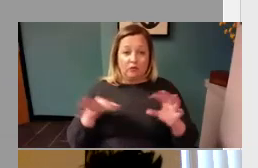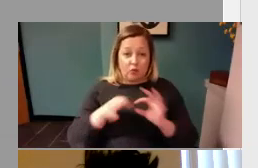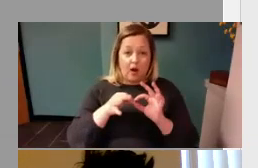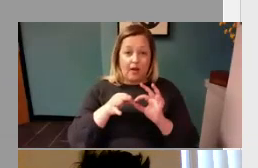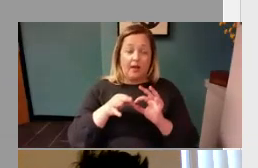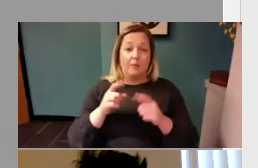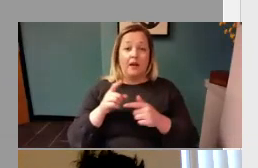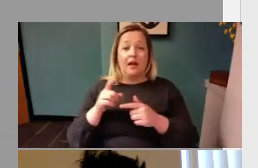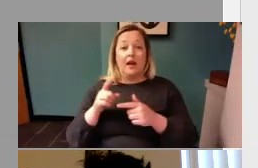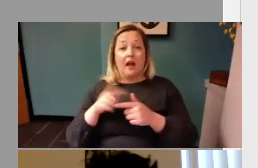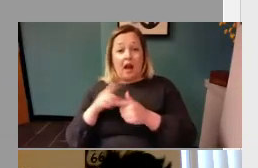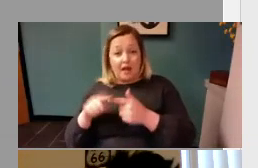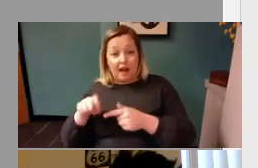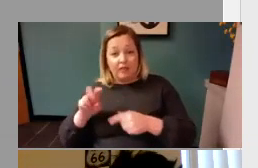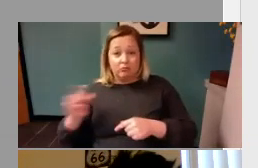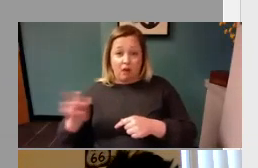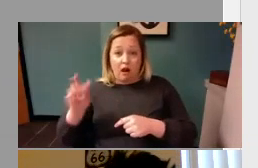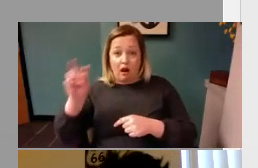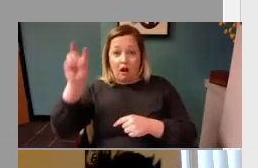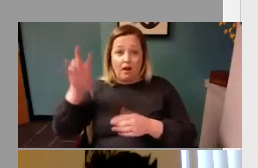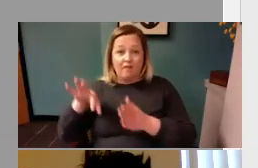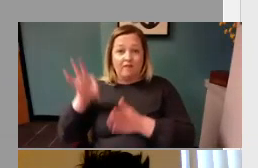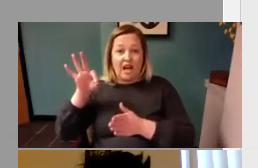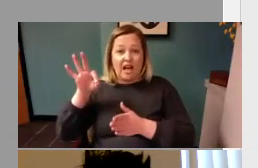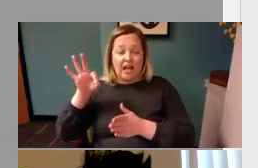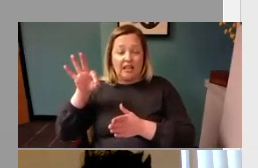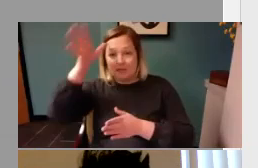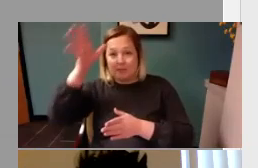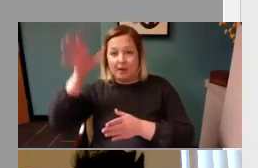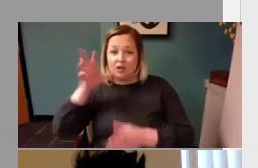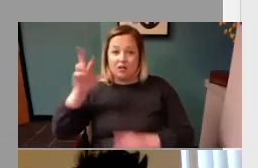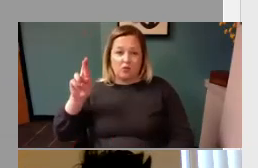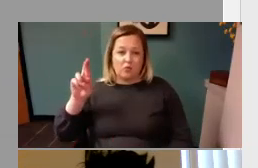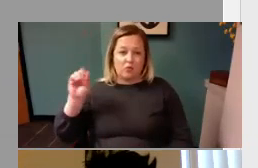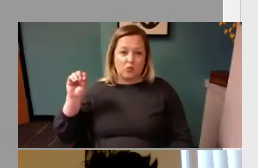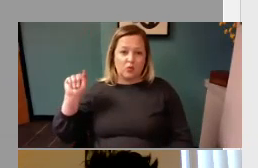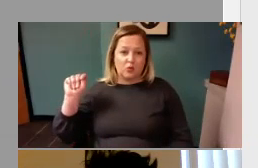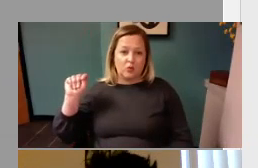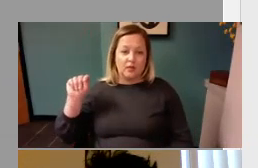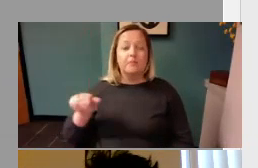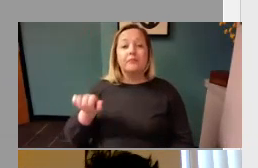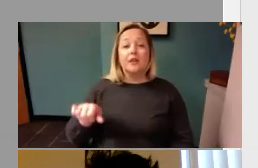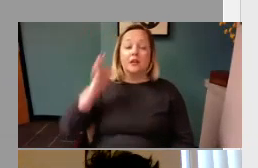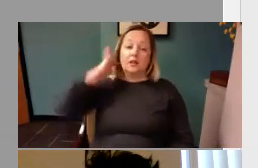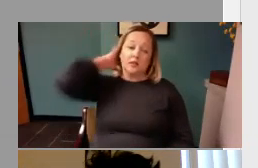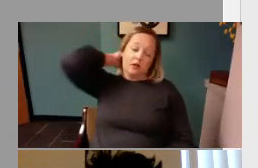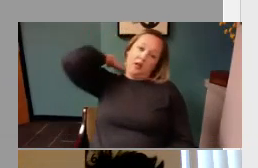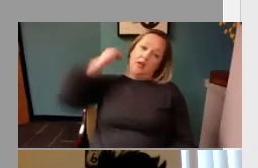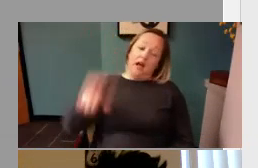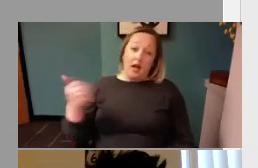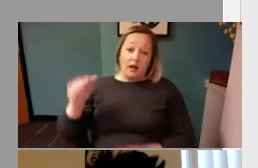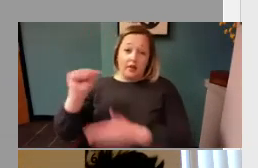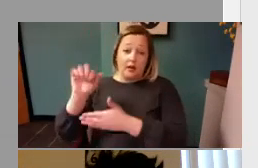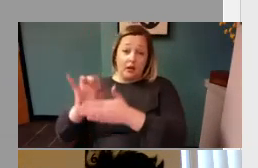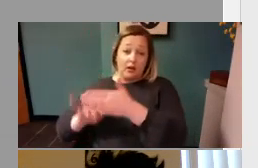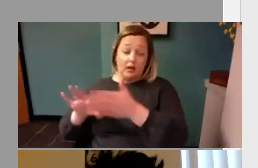node, and so on. Another algorithm that finds the least cost or the minimum cost